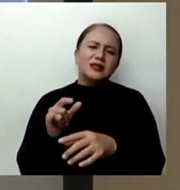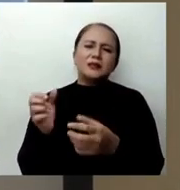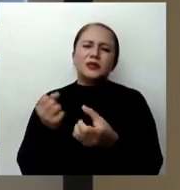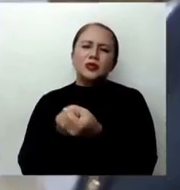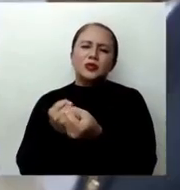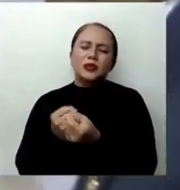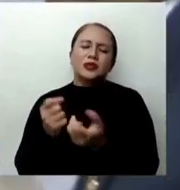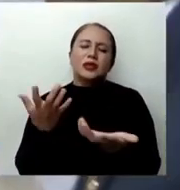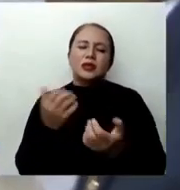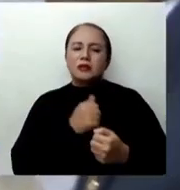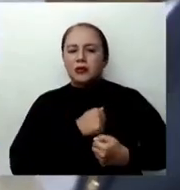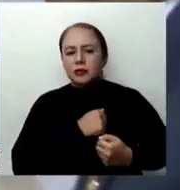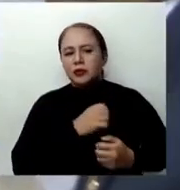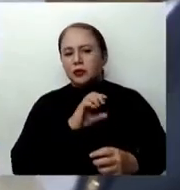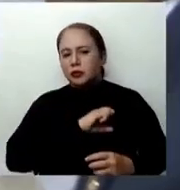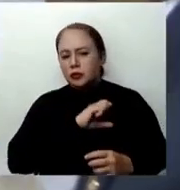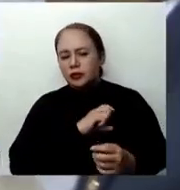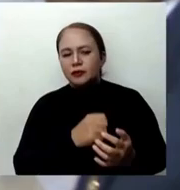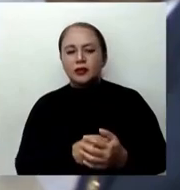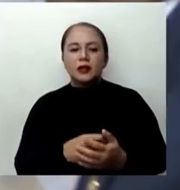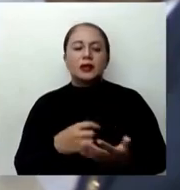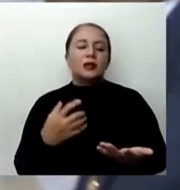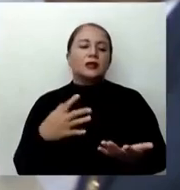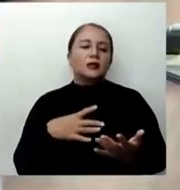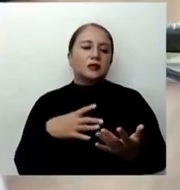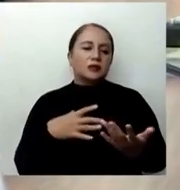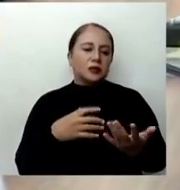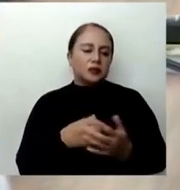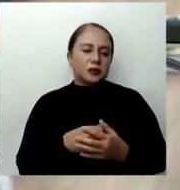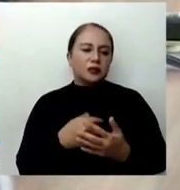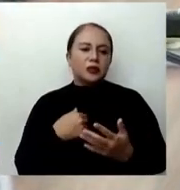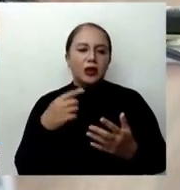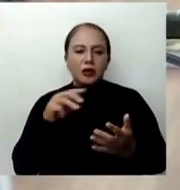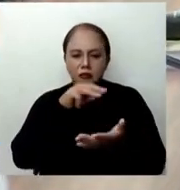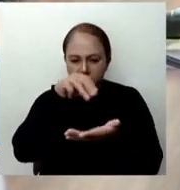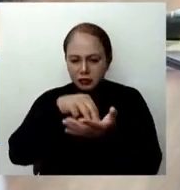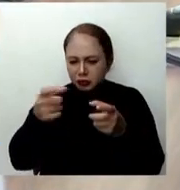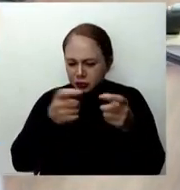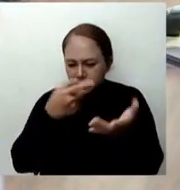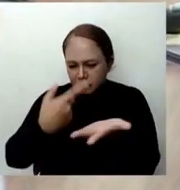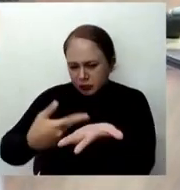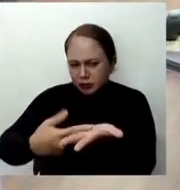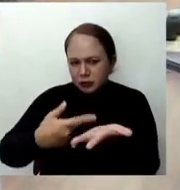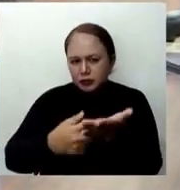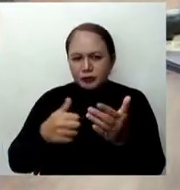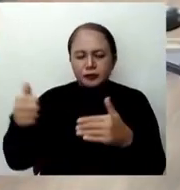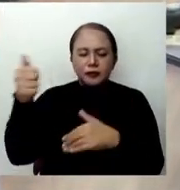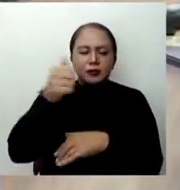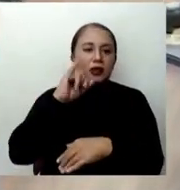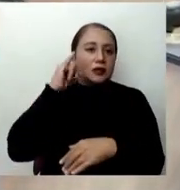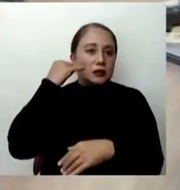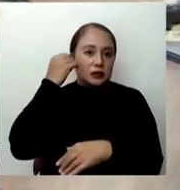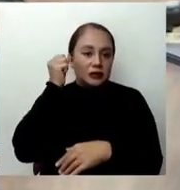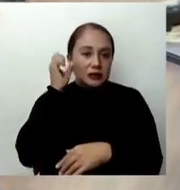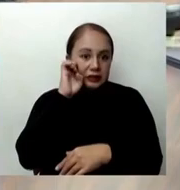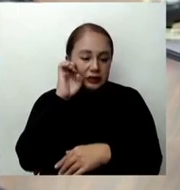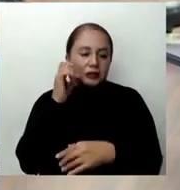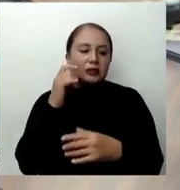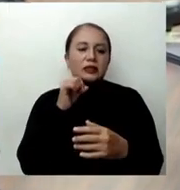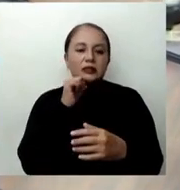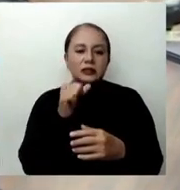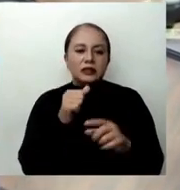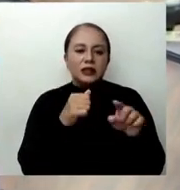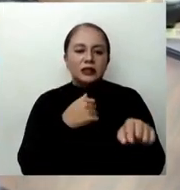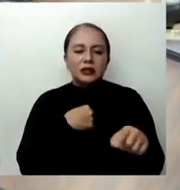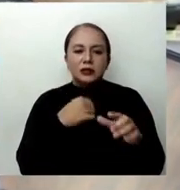uniform personnel. Galvez appeals for a middle ground, while Defense Committee Chairperson Jinggoy Estrada said they will not rush